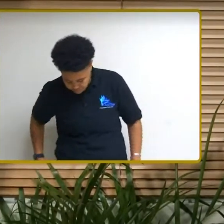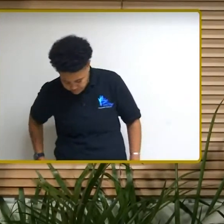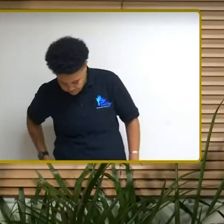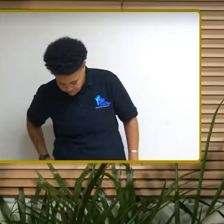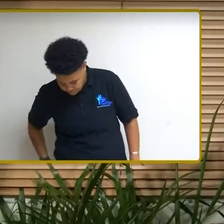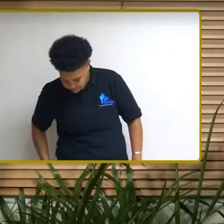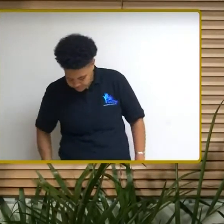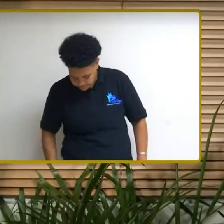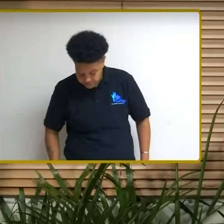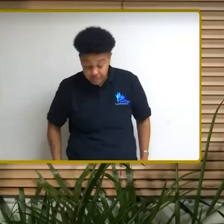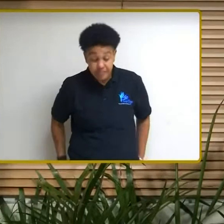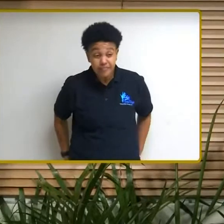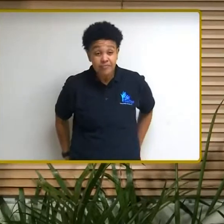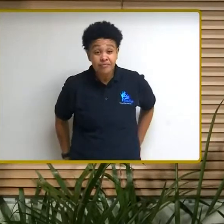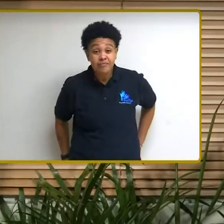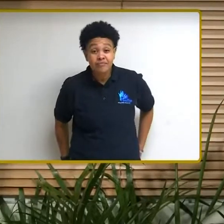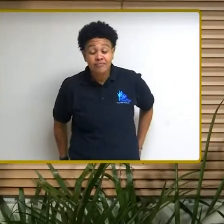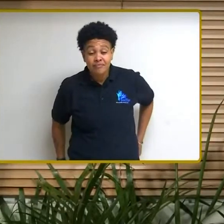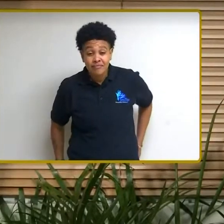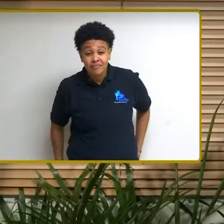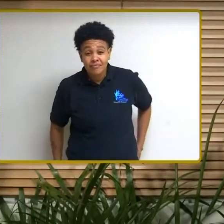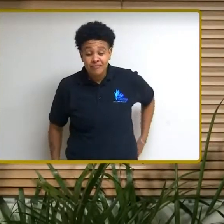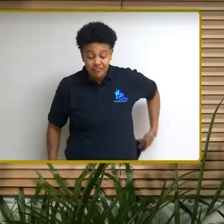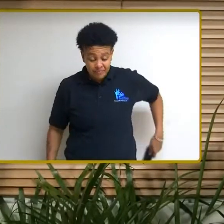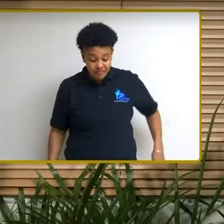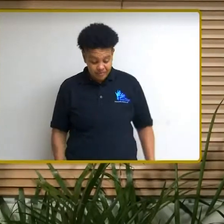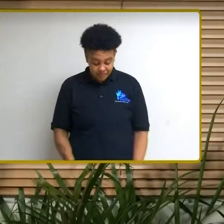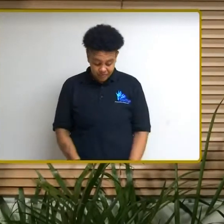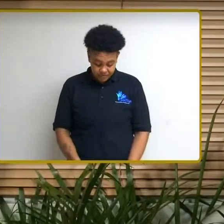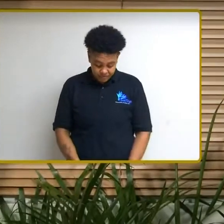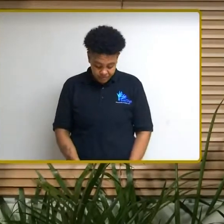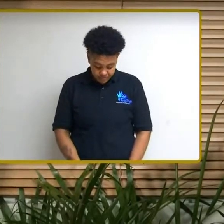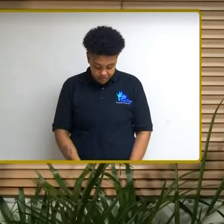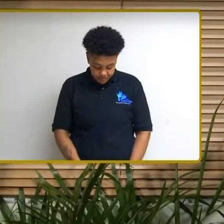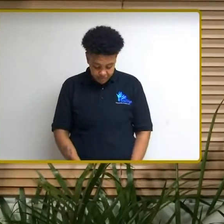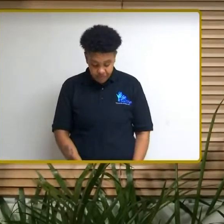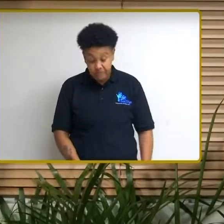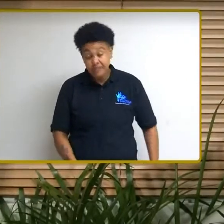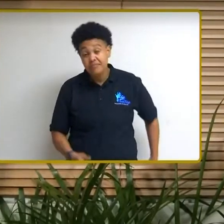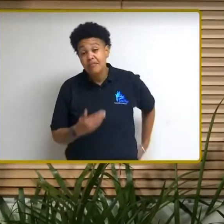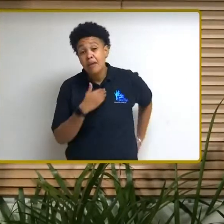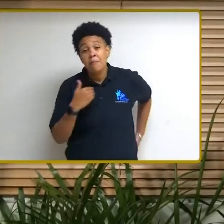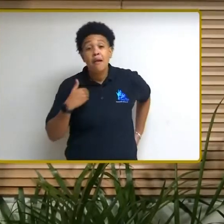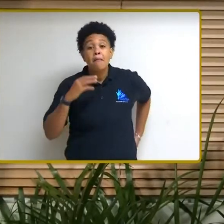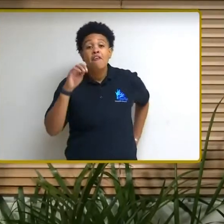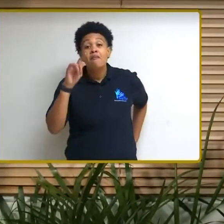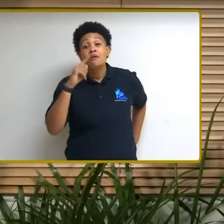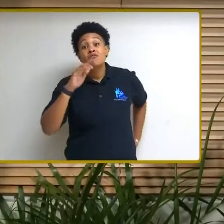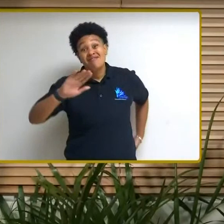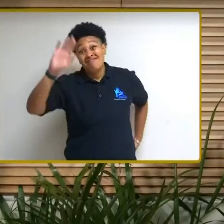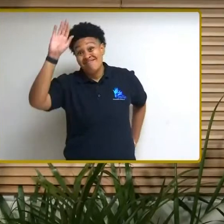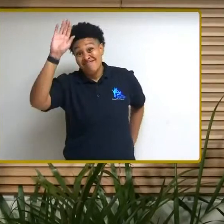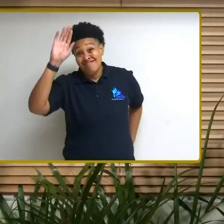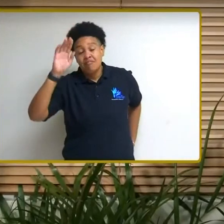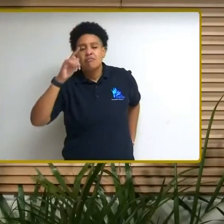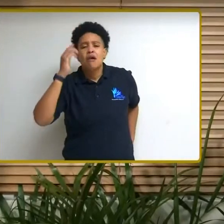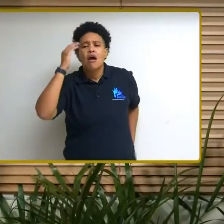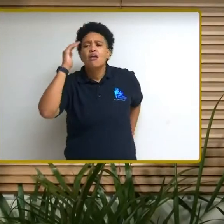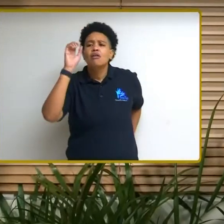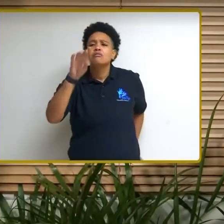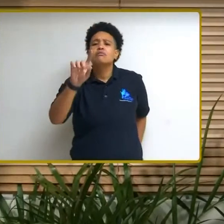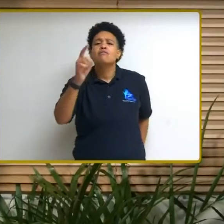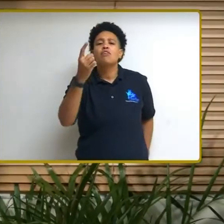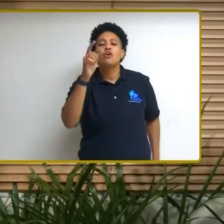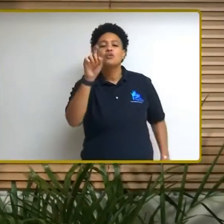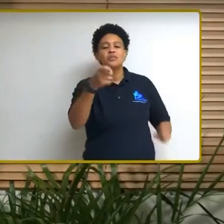of the media are invited, as per usual, to use the raised hand feature in order to be acknowledged. And our first question this evening comes from